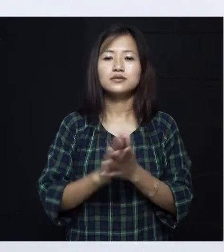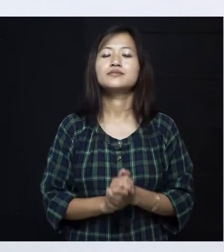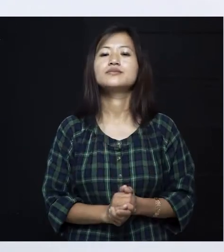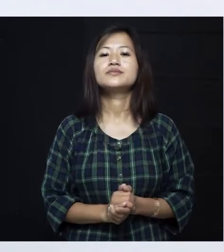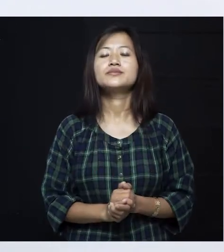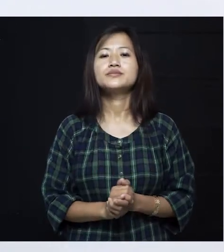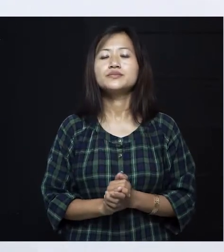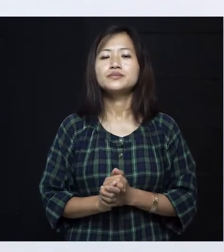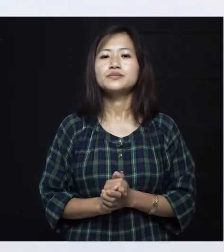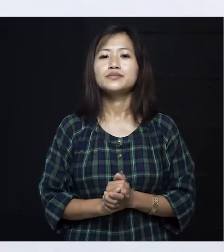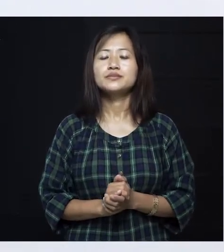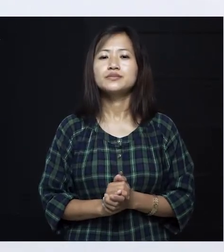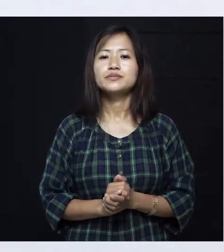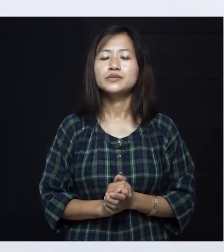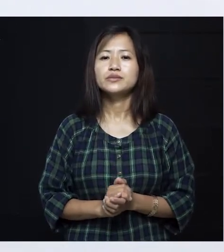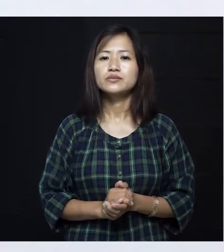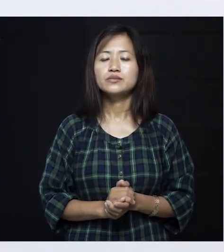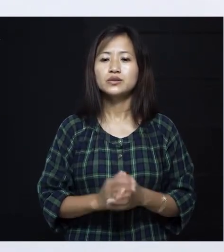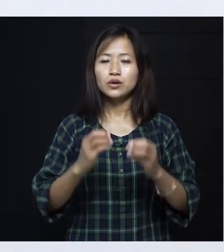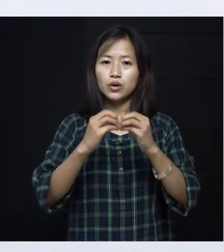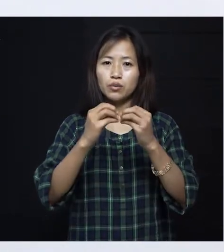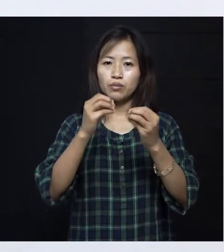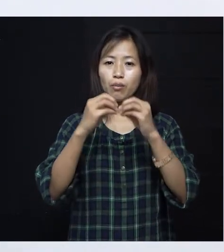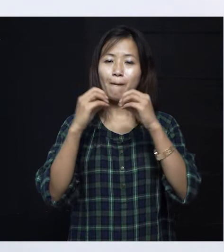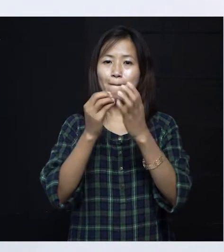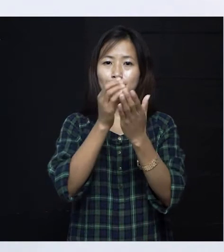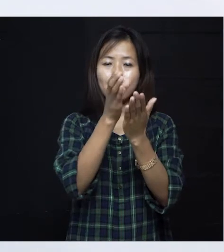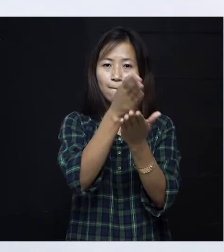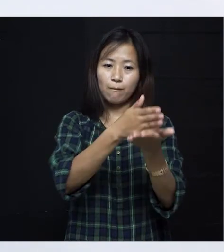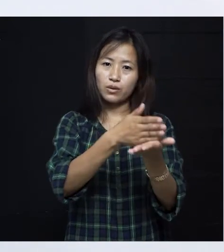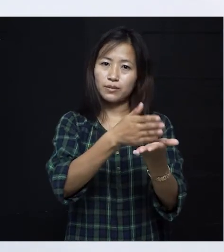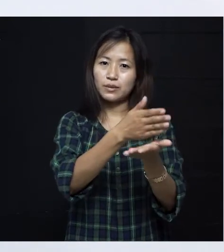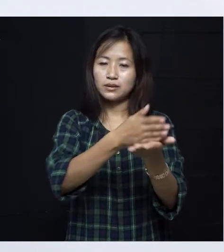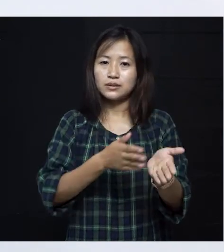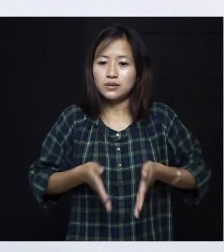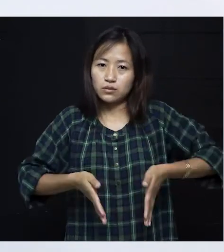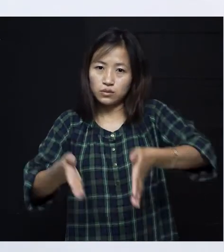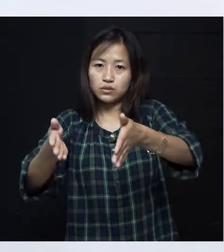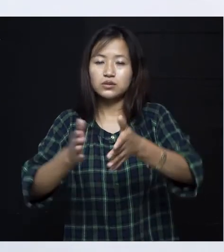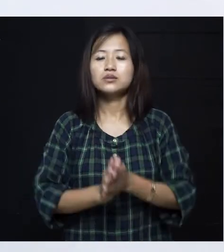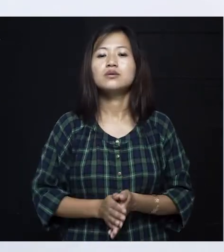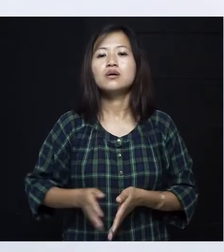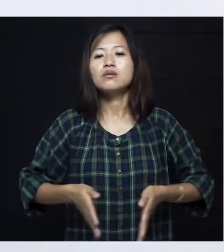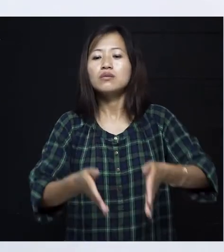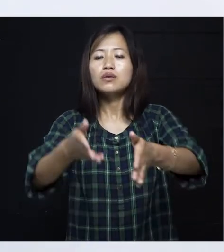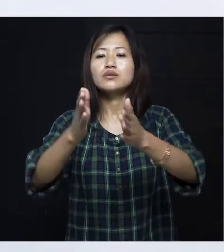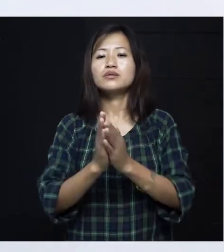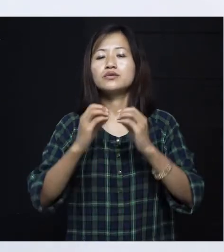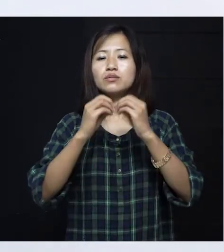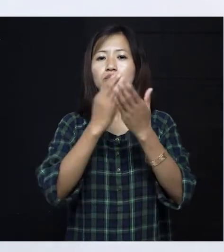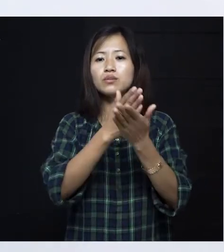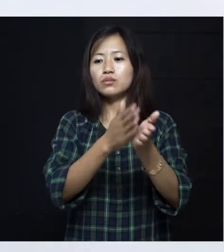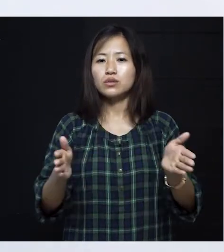as the district. Then we have the border roads. So border roads means those roads that are running on the border